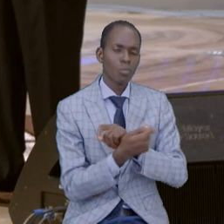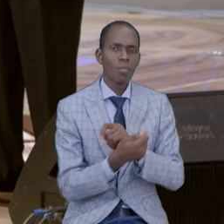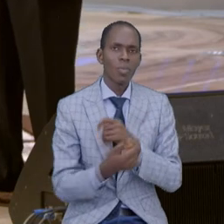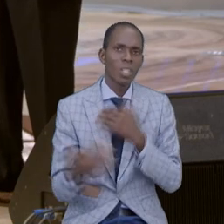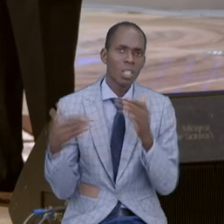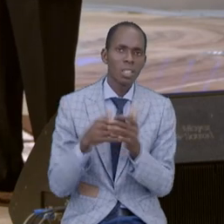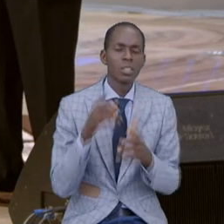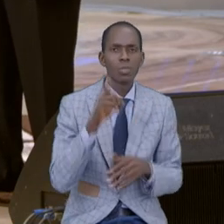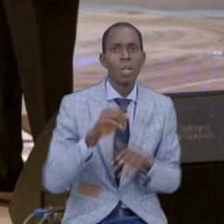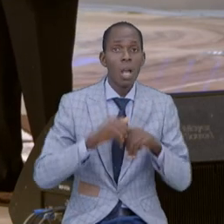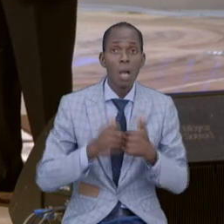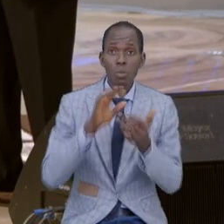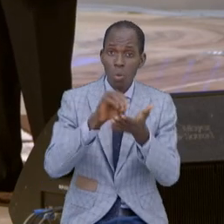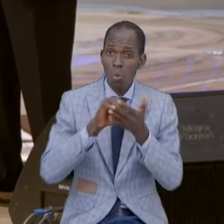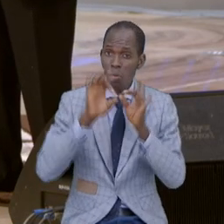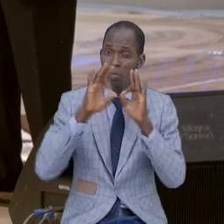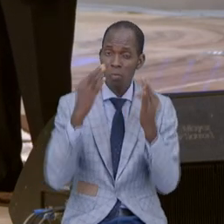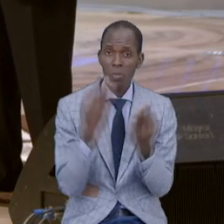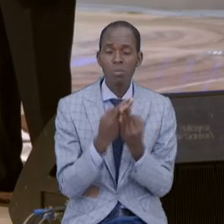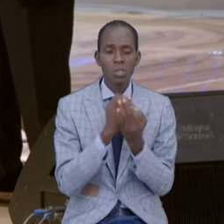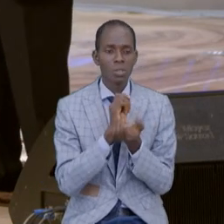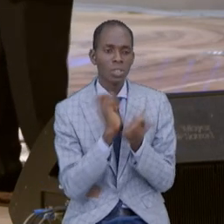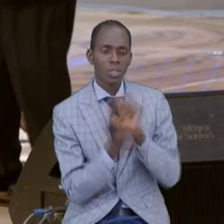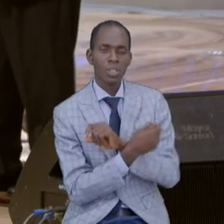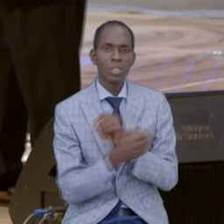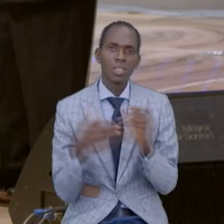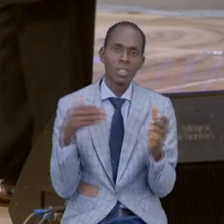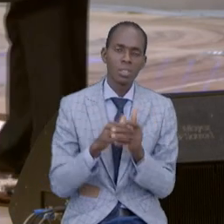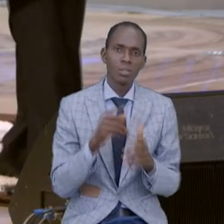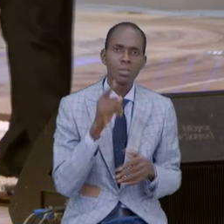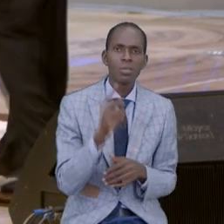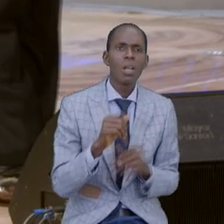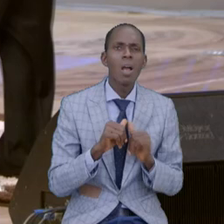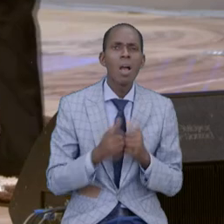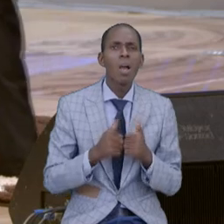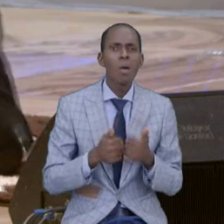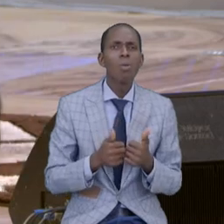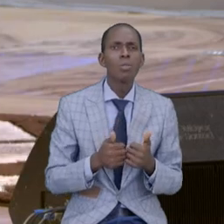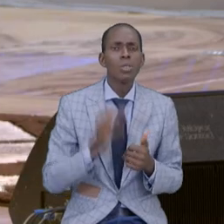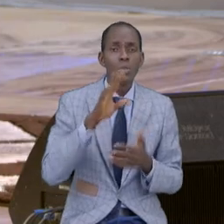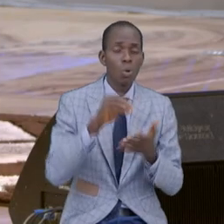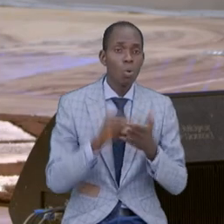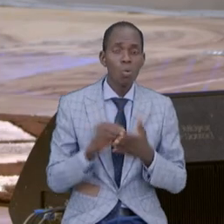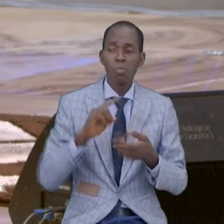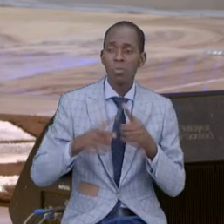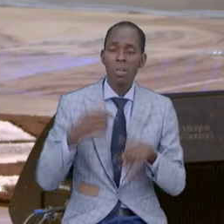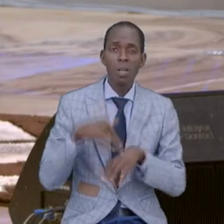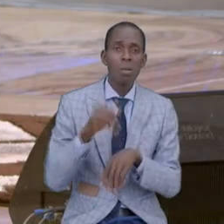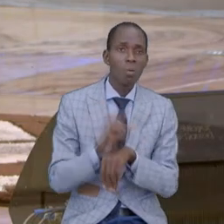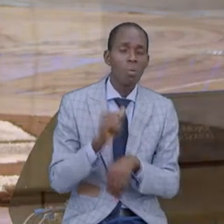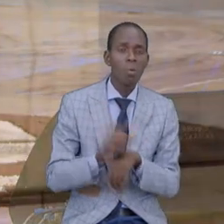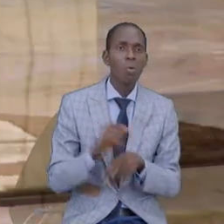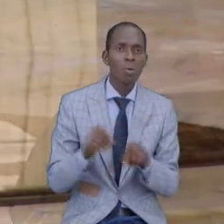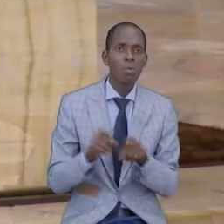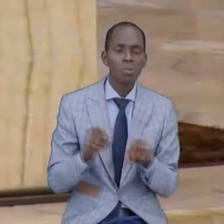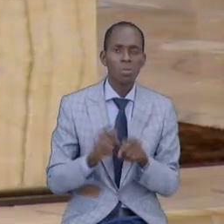how your family, how they turned their backs on you, how co-workers turned their backs on